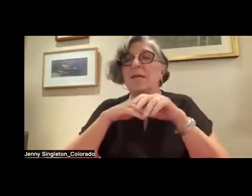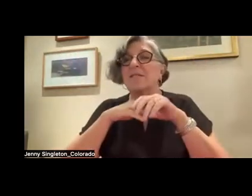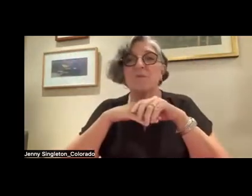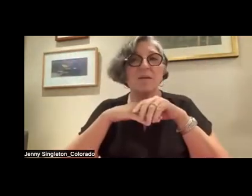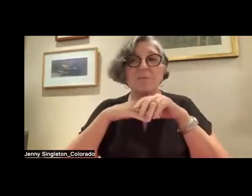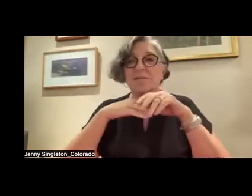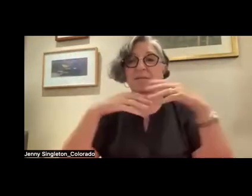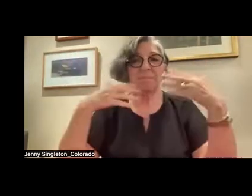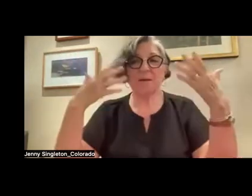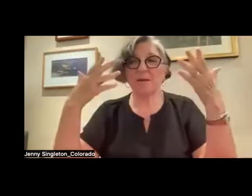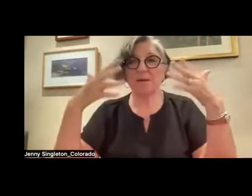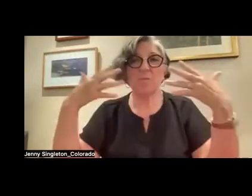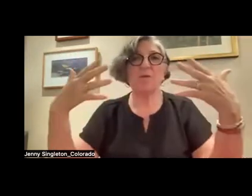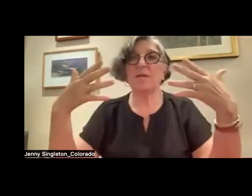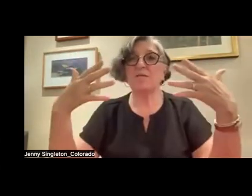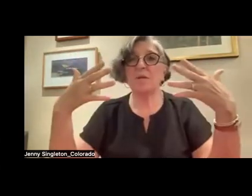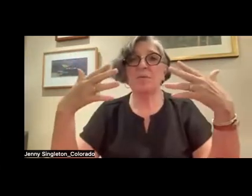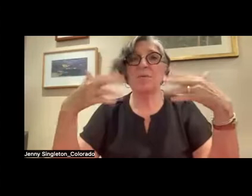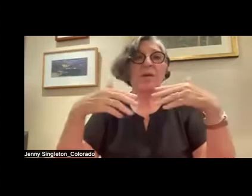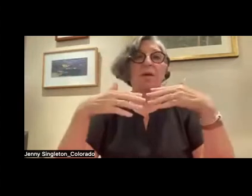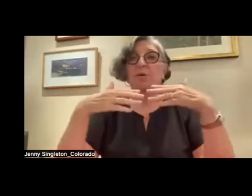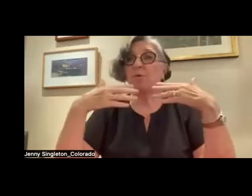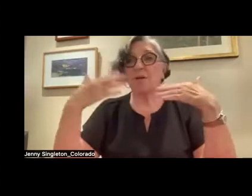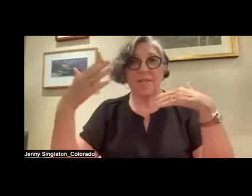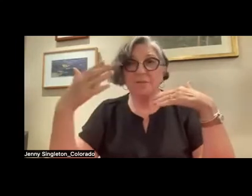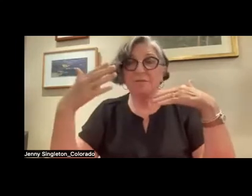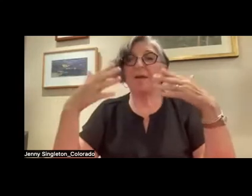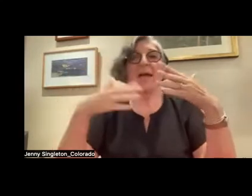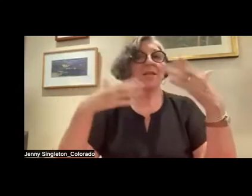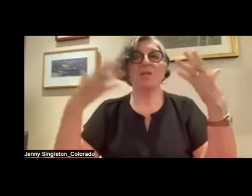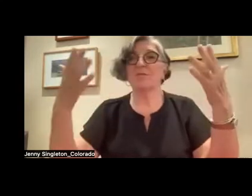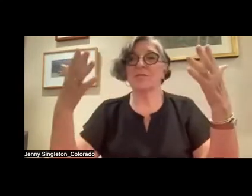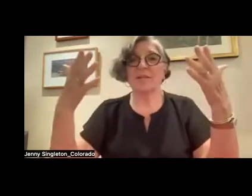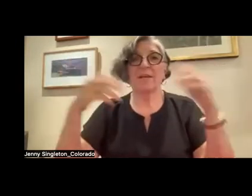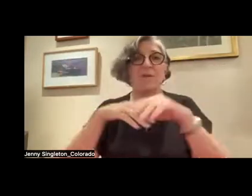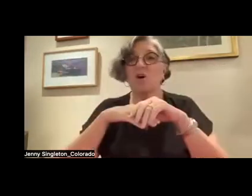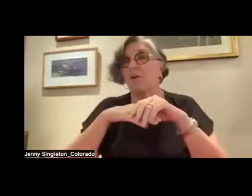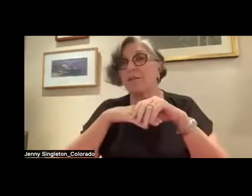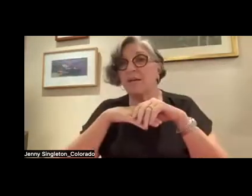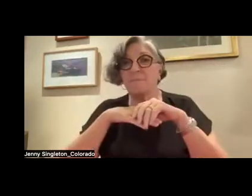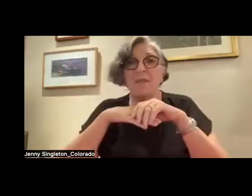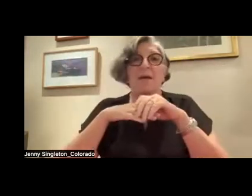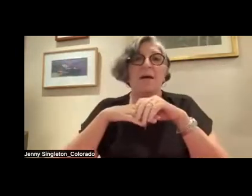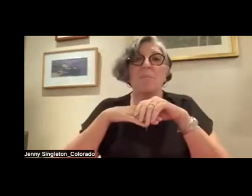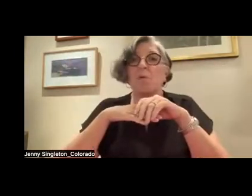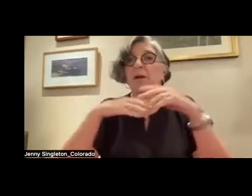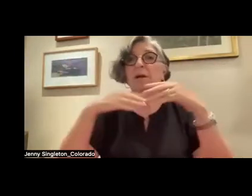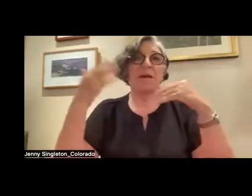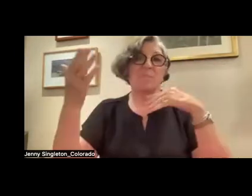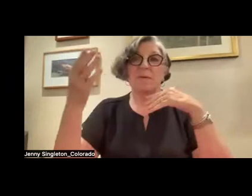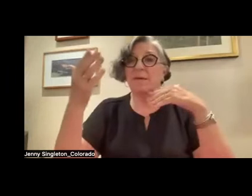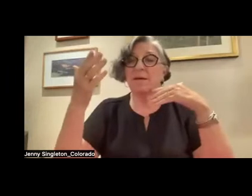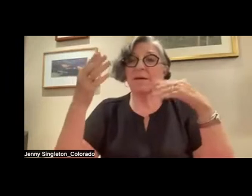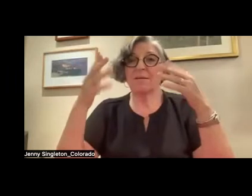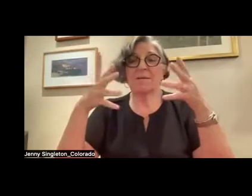speak. Sometimes it's a community of people who are deaf and use a sign language all the time. Or it